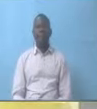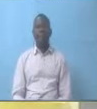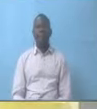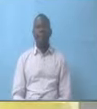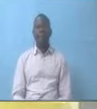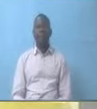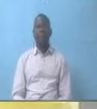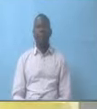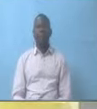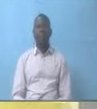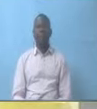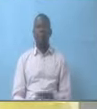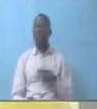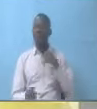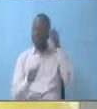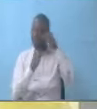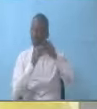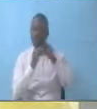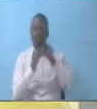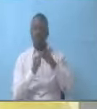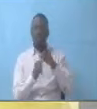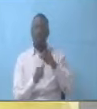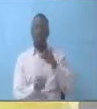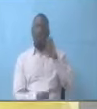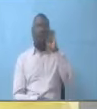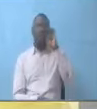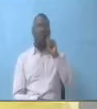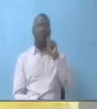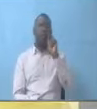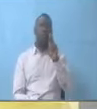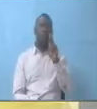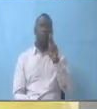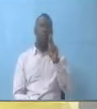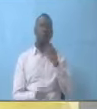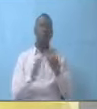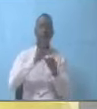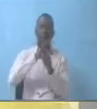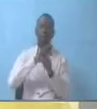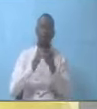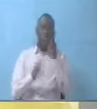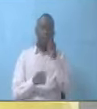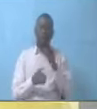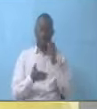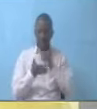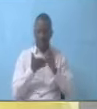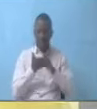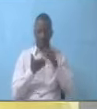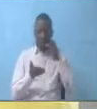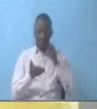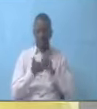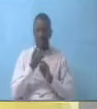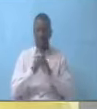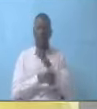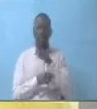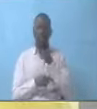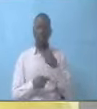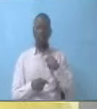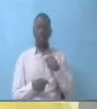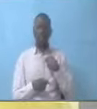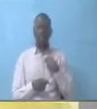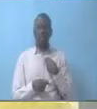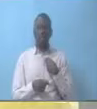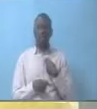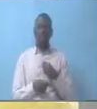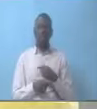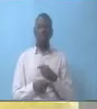Having regard to the EU ambassador's letter to me, and he was shocked by the lack of public